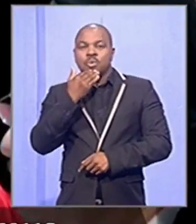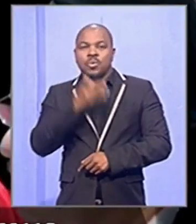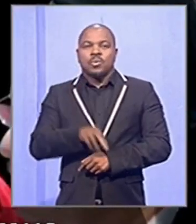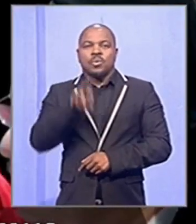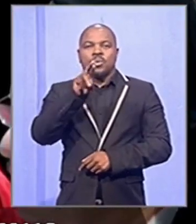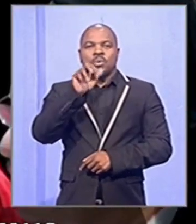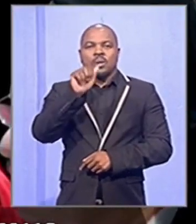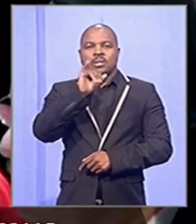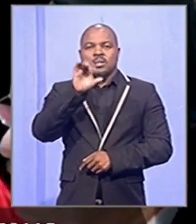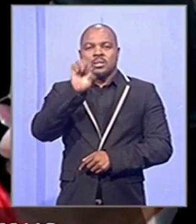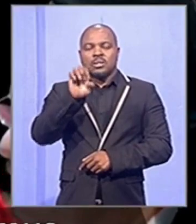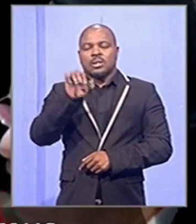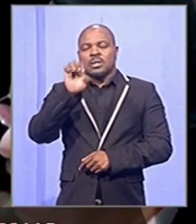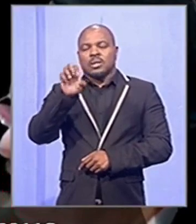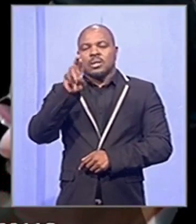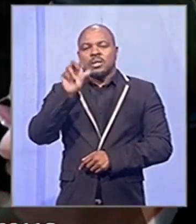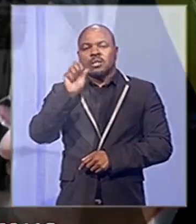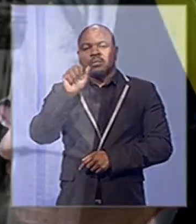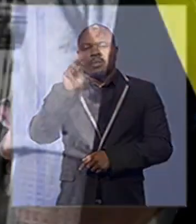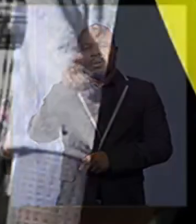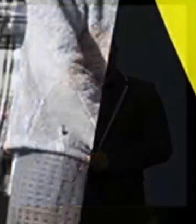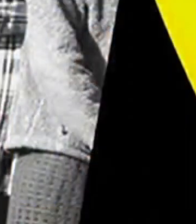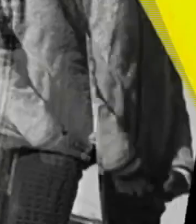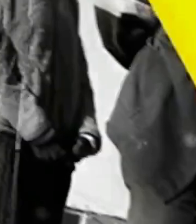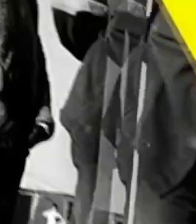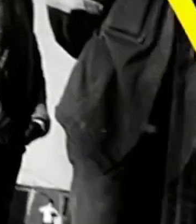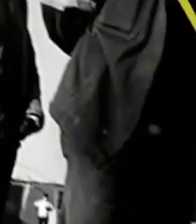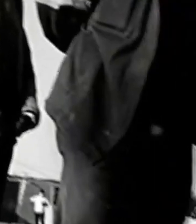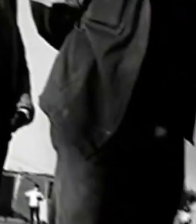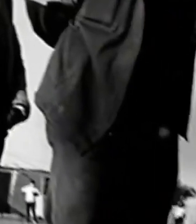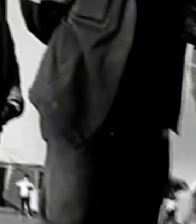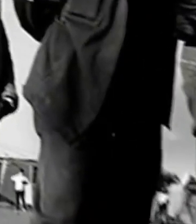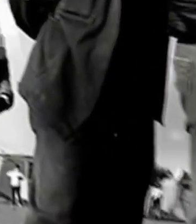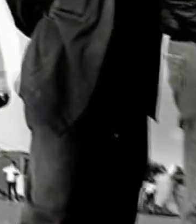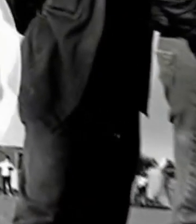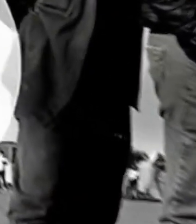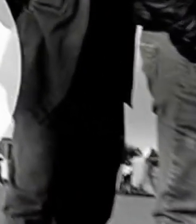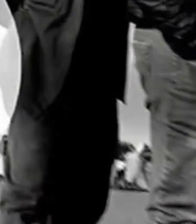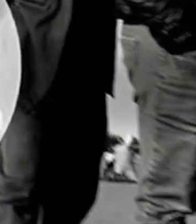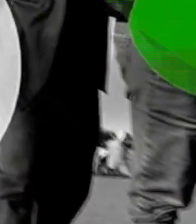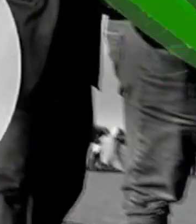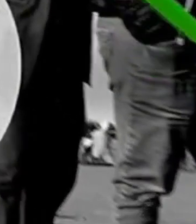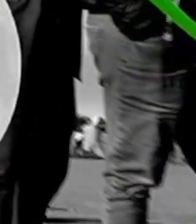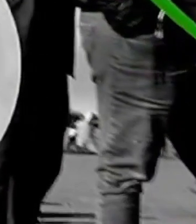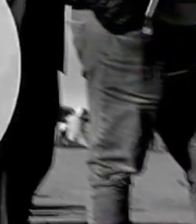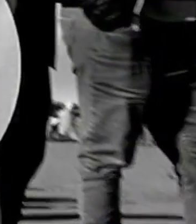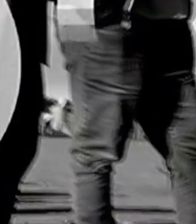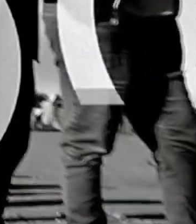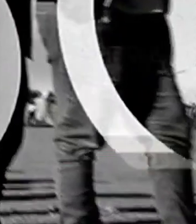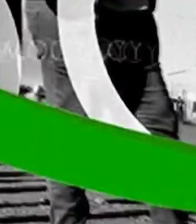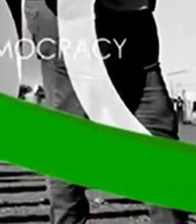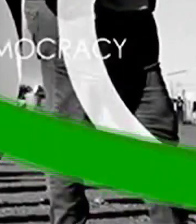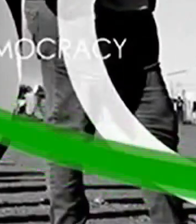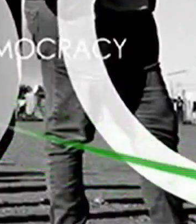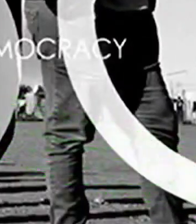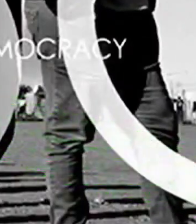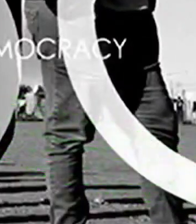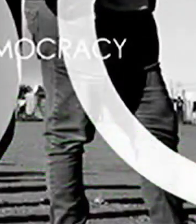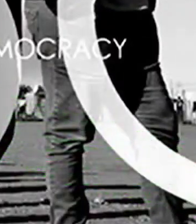ba tlotilweng ho kenyeletsa mokwetlisi wa di-Springbok Johannes Rassie Erasmus.